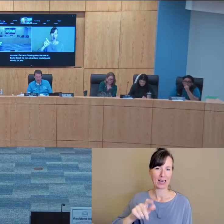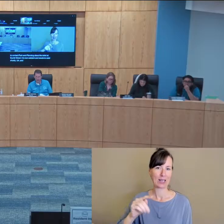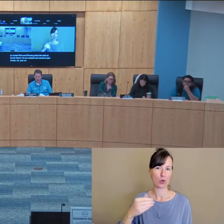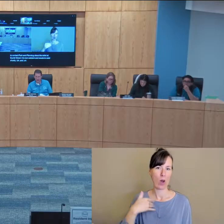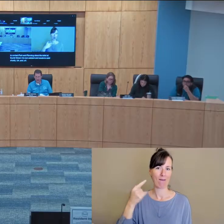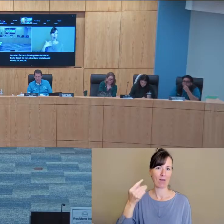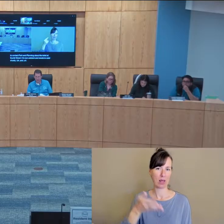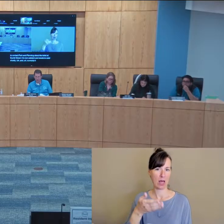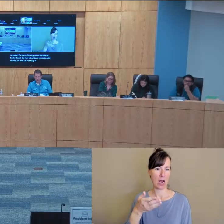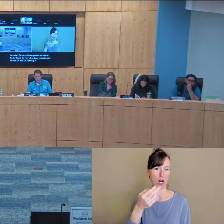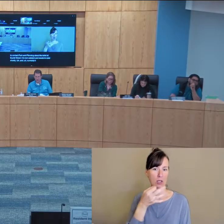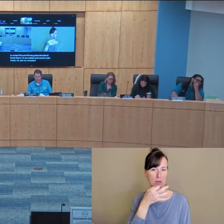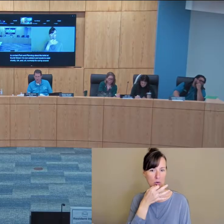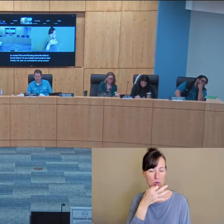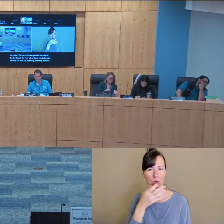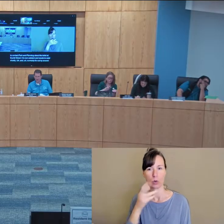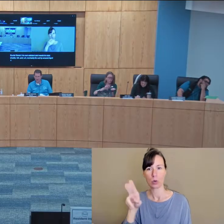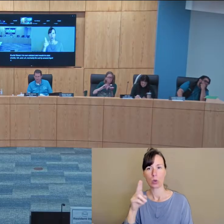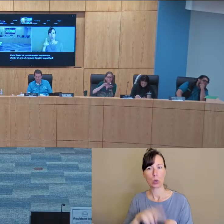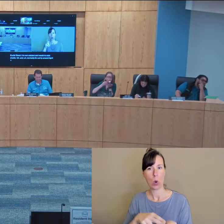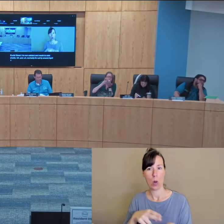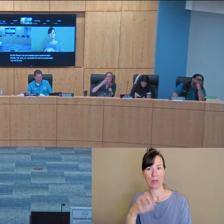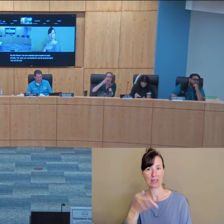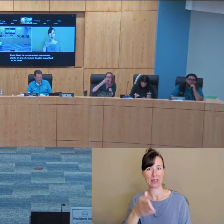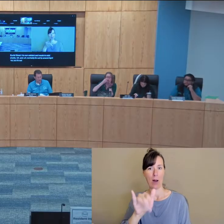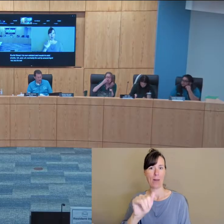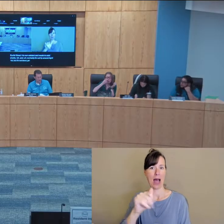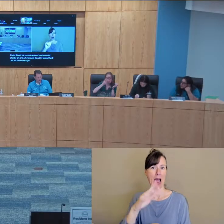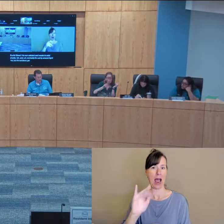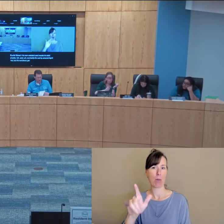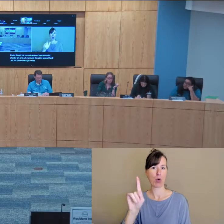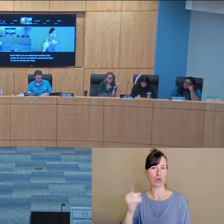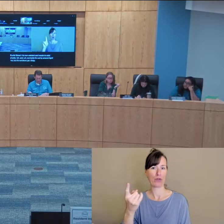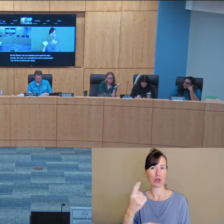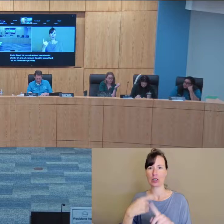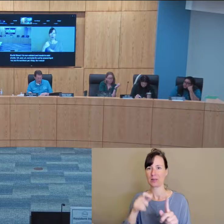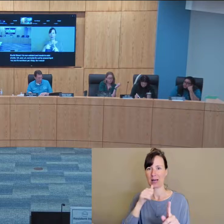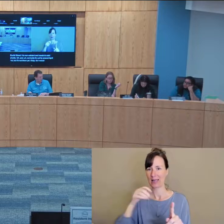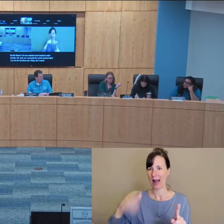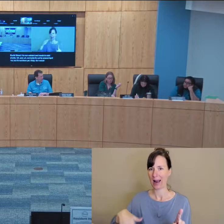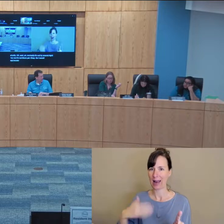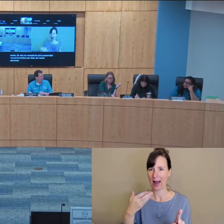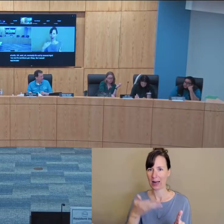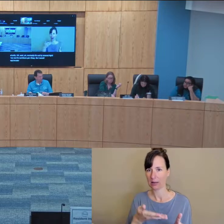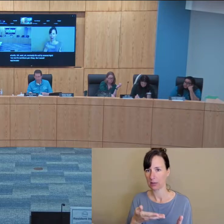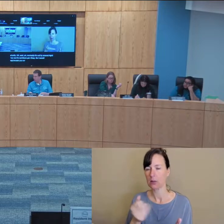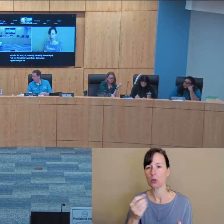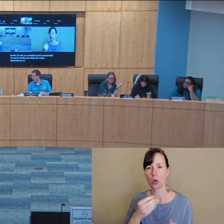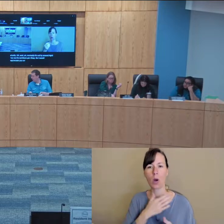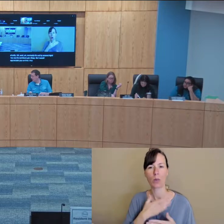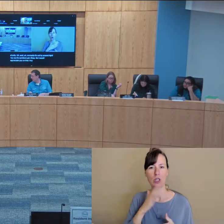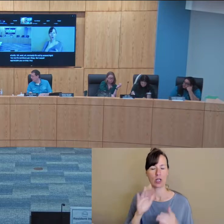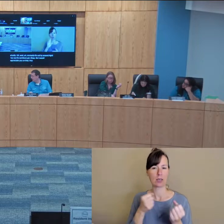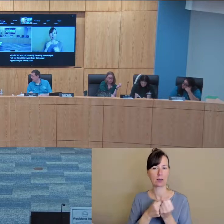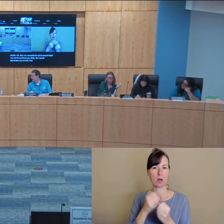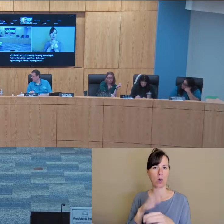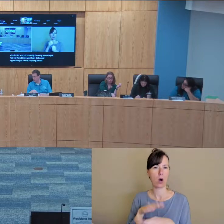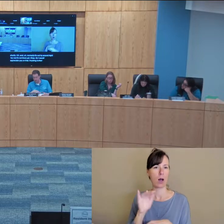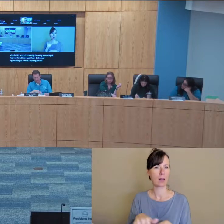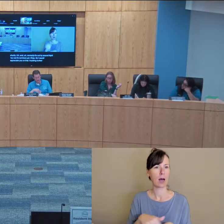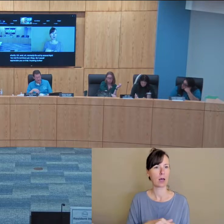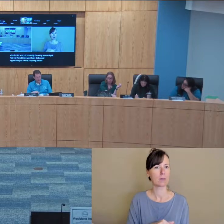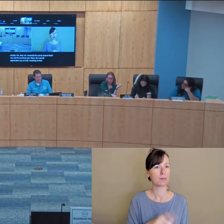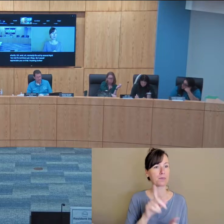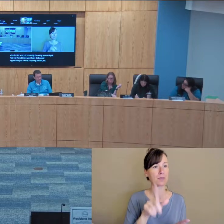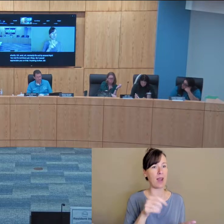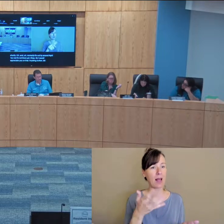Normally it's out by around April 1st, but it's not there yet. Okay. So I would appreciate you on that. Anything further,